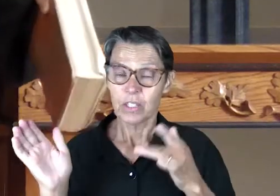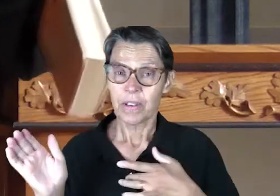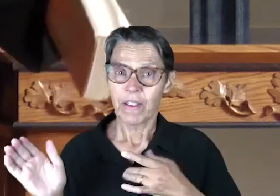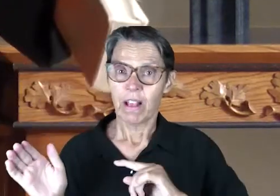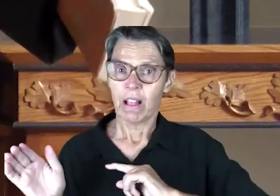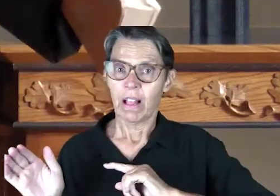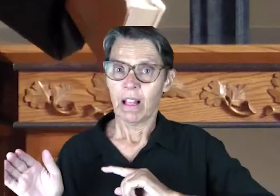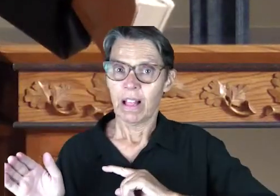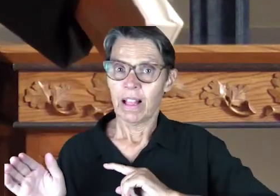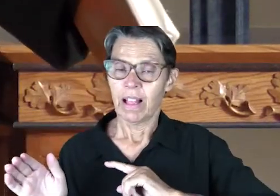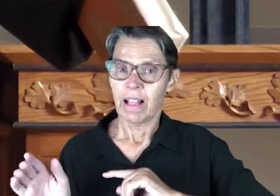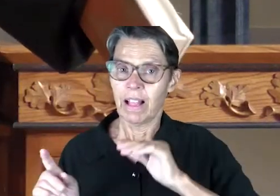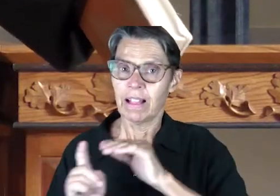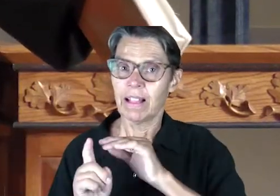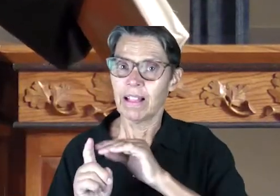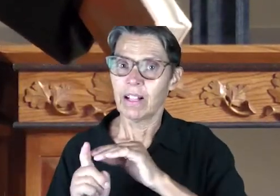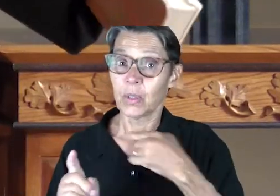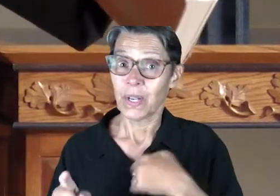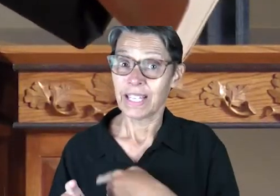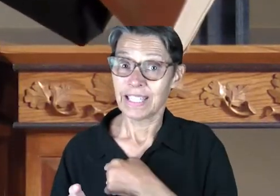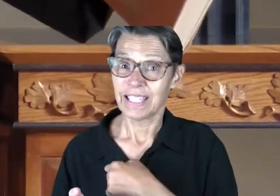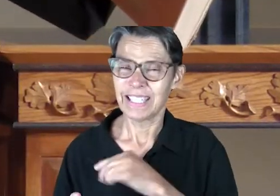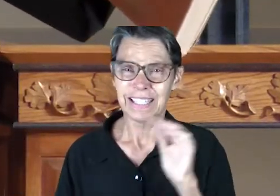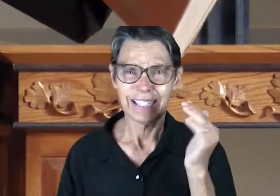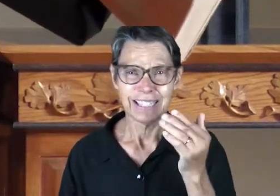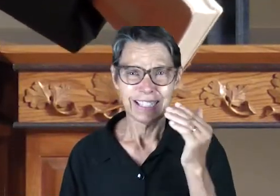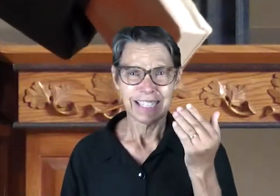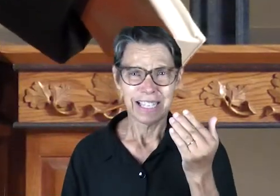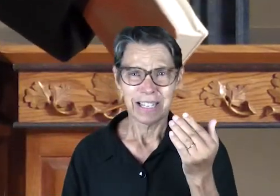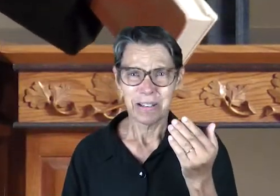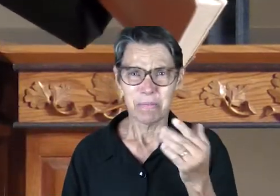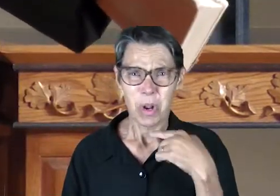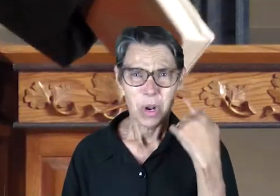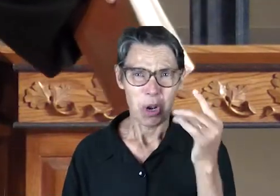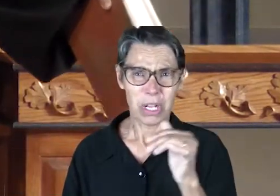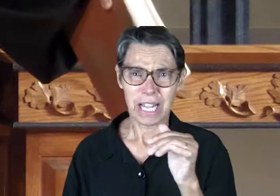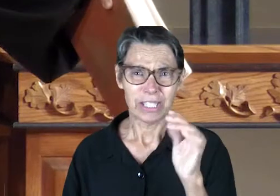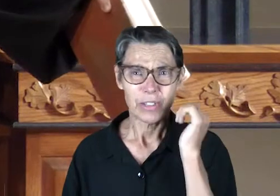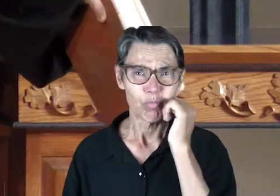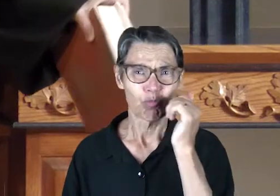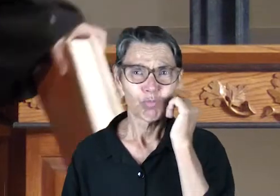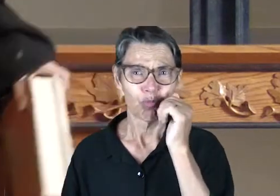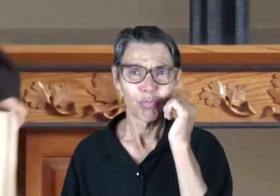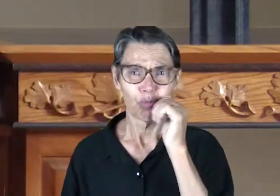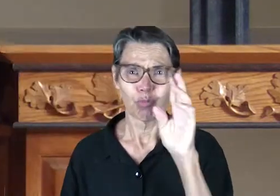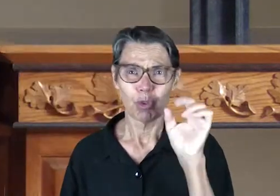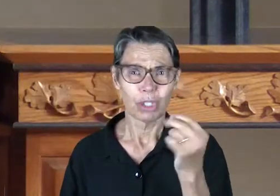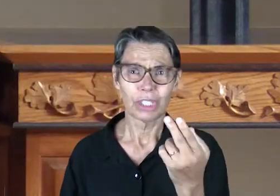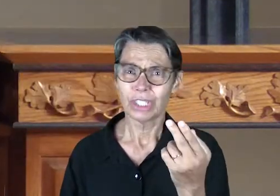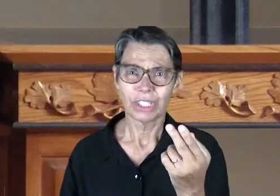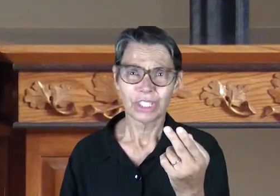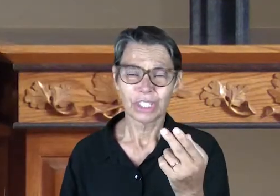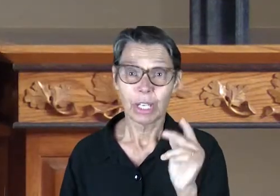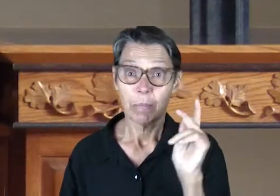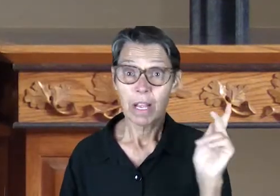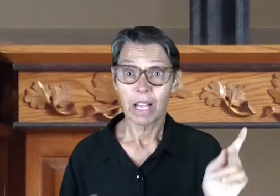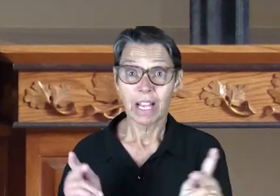open to those things that call to us in the world that may seem to everyone else like a blackberry bush to be plucked, but to